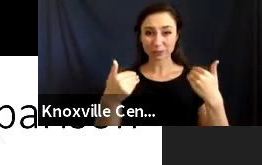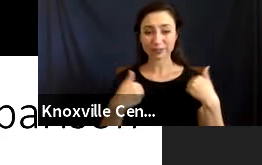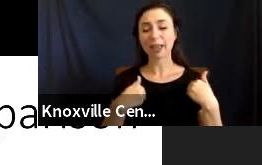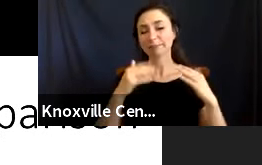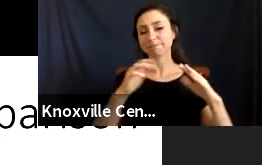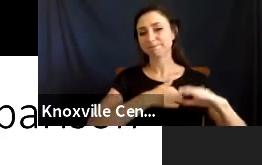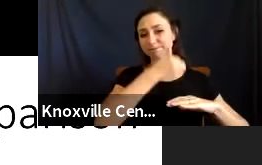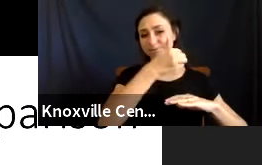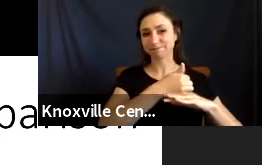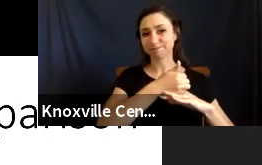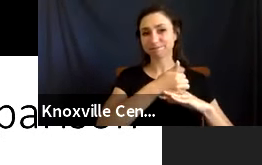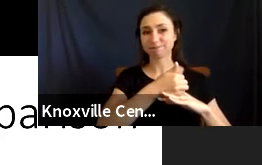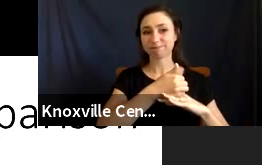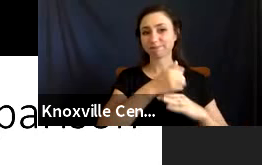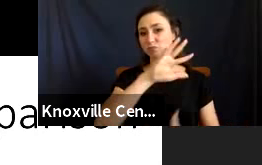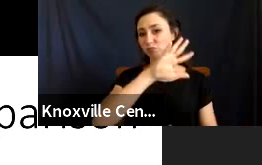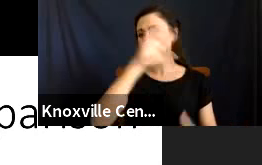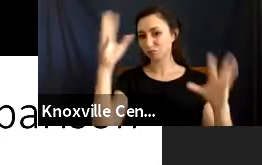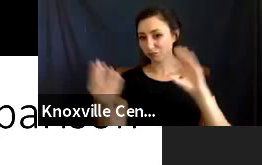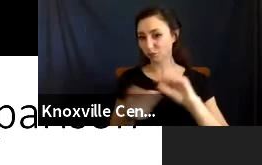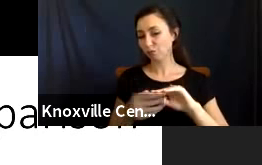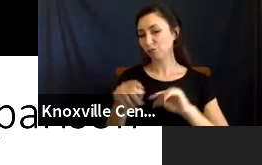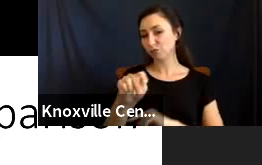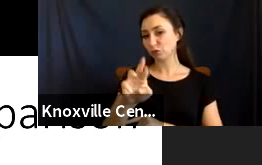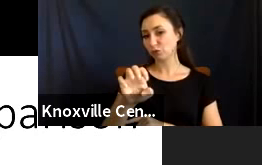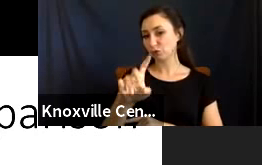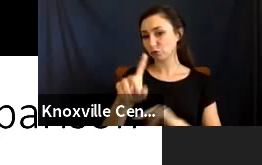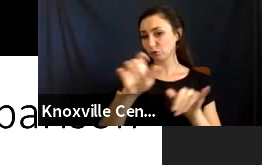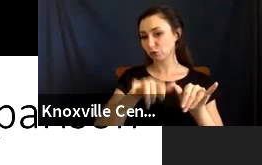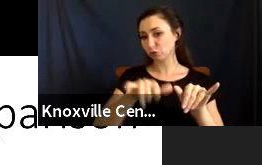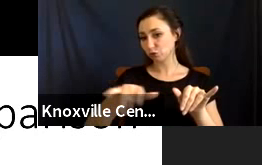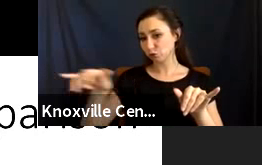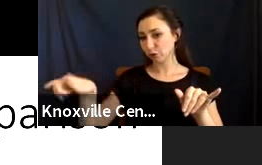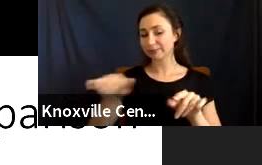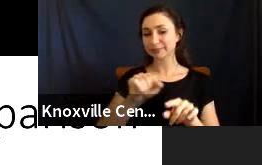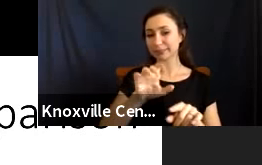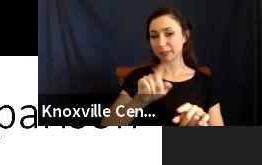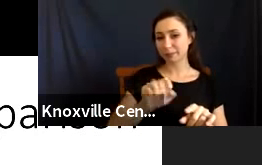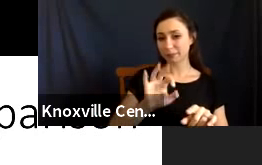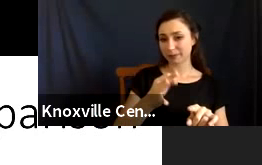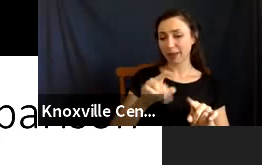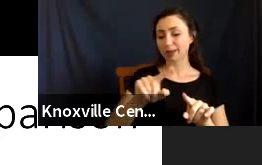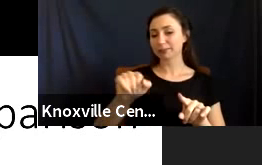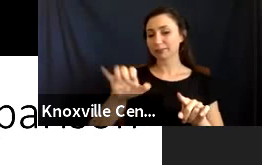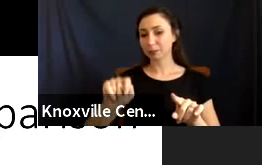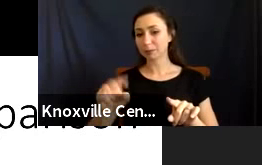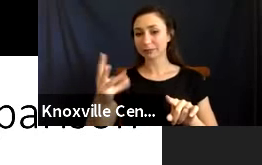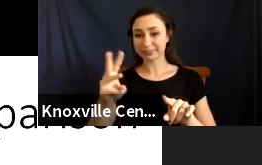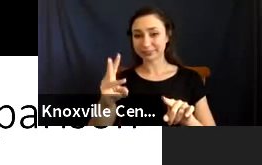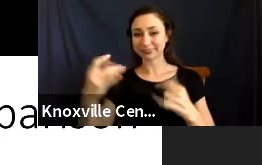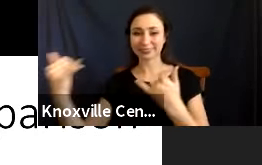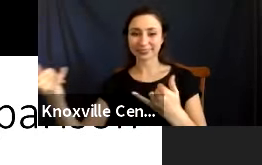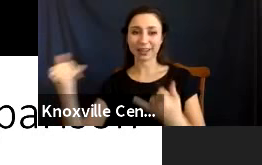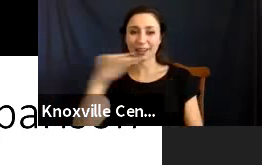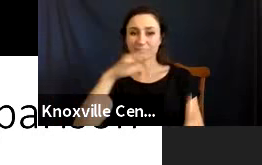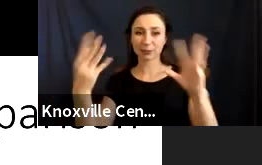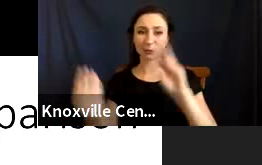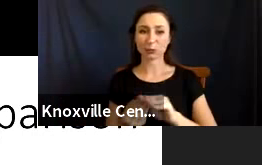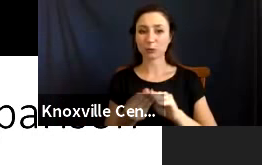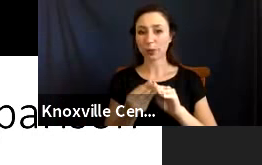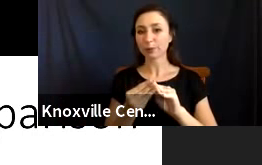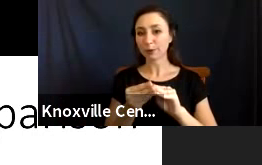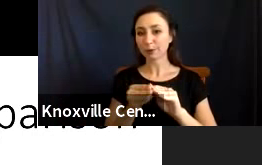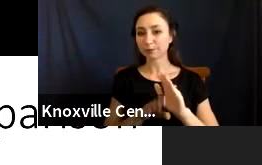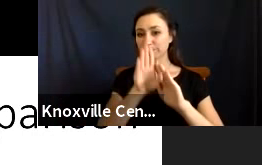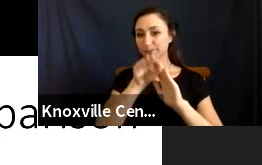trend from our September 9 trend line, September 16, and today's trend line. And so as we've always said, this